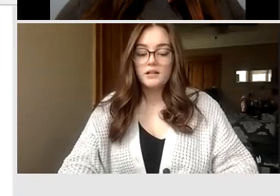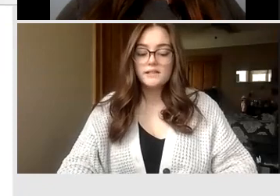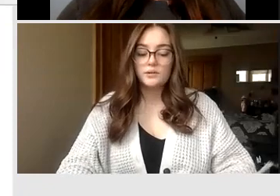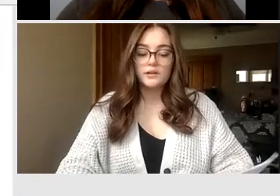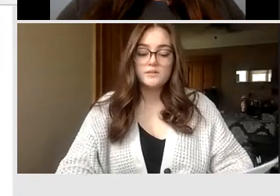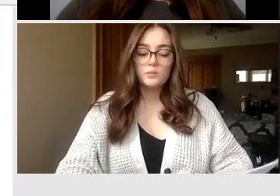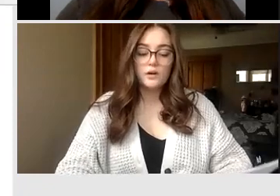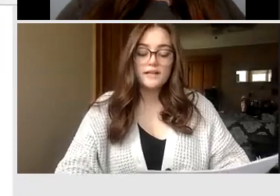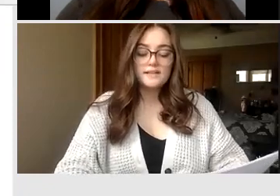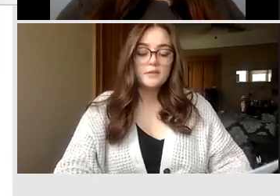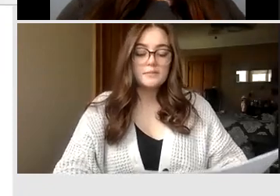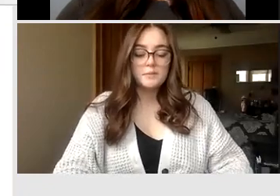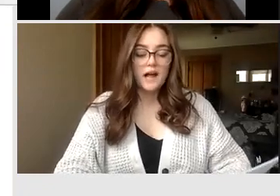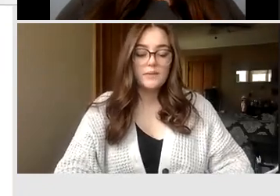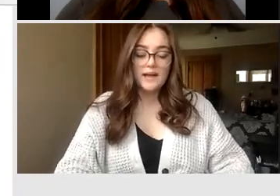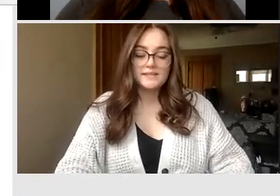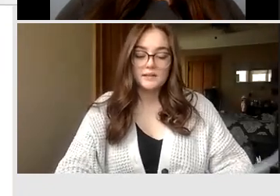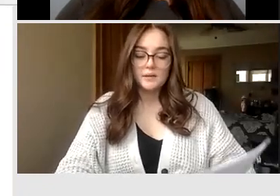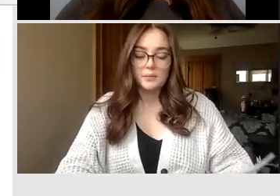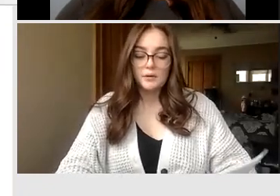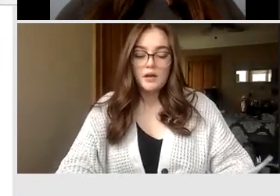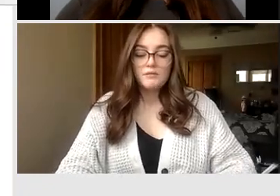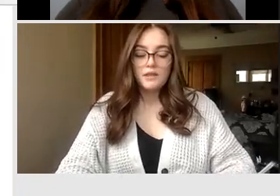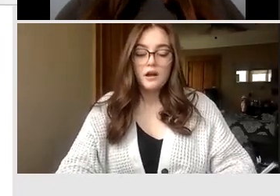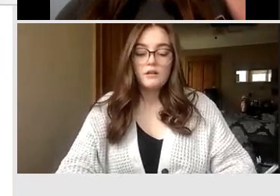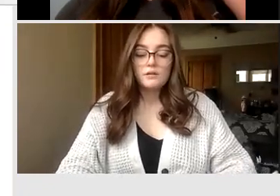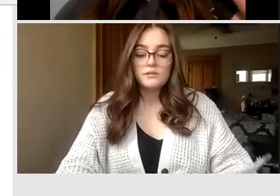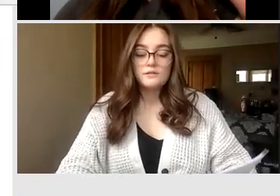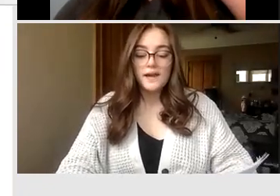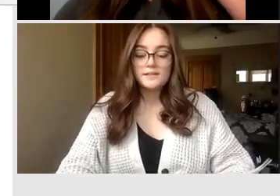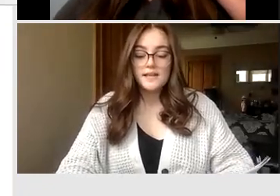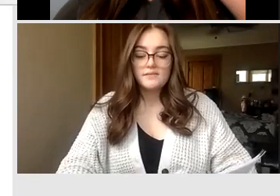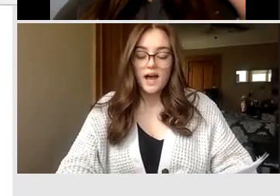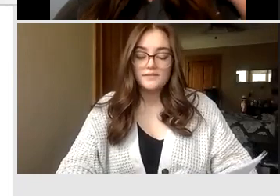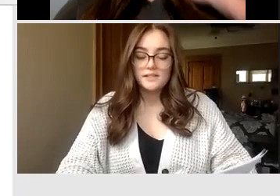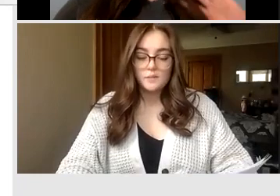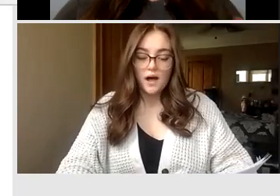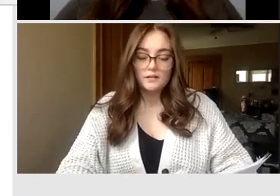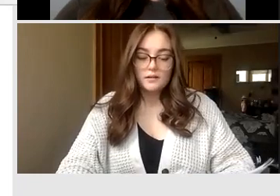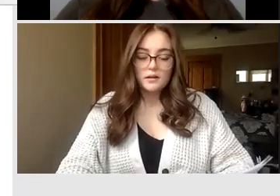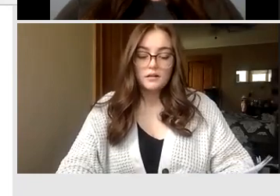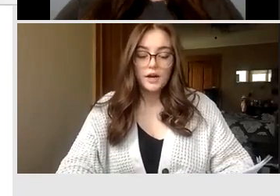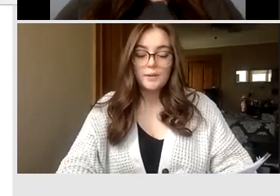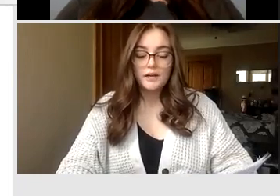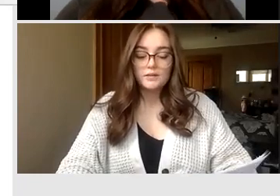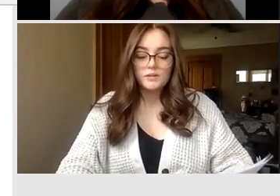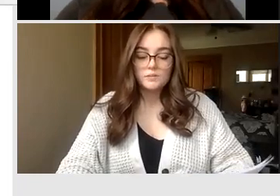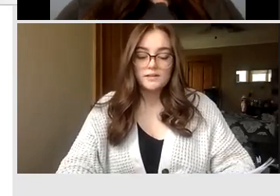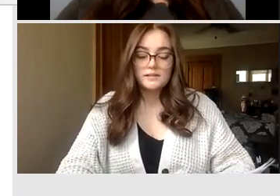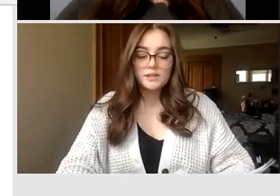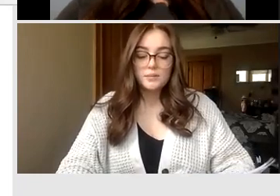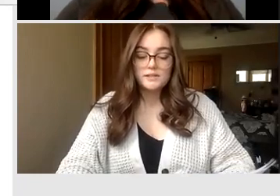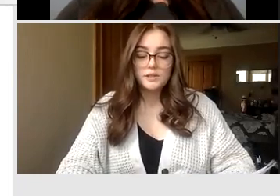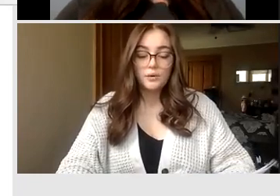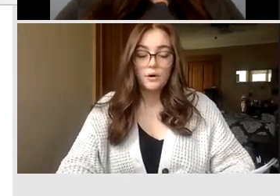Despite all its horrors, war can sometimes bring out the best in people, for there are those who fight to save lives as well. Clara Barton was